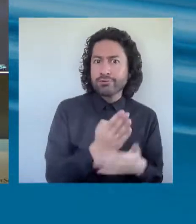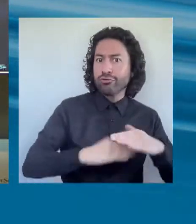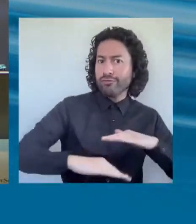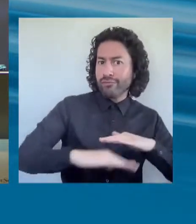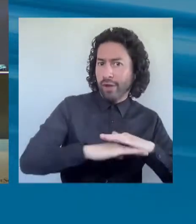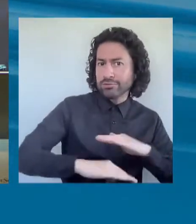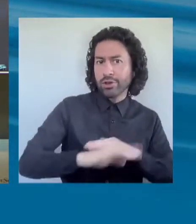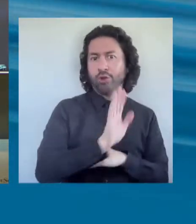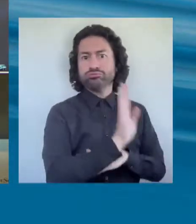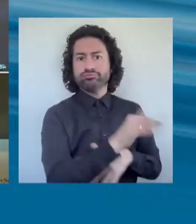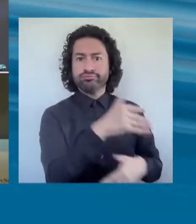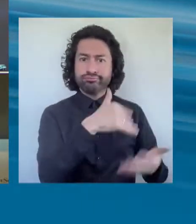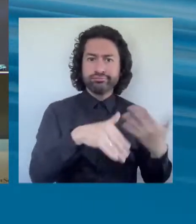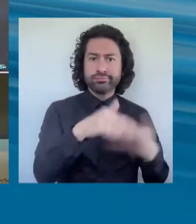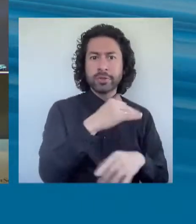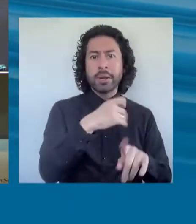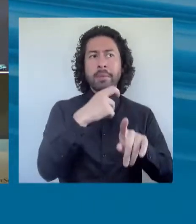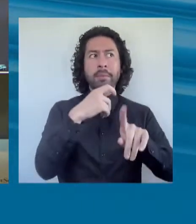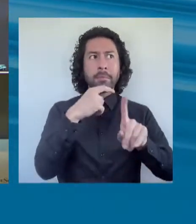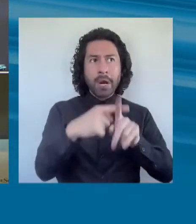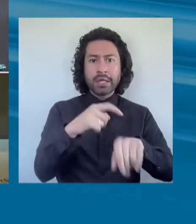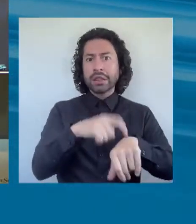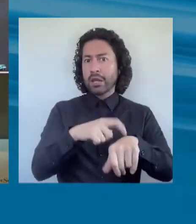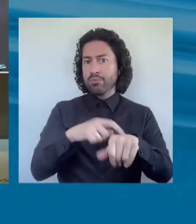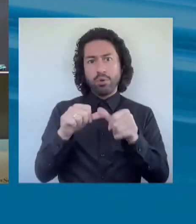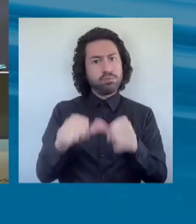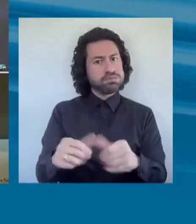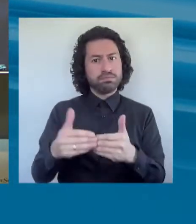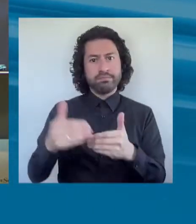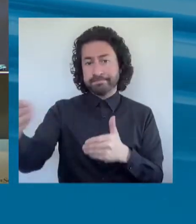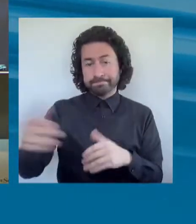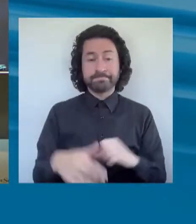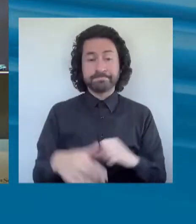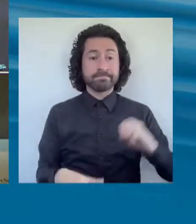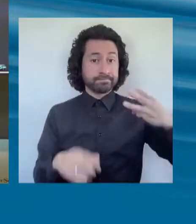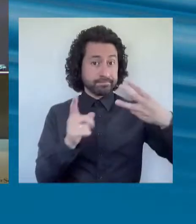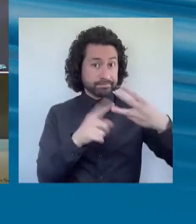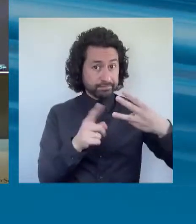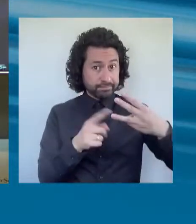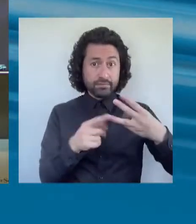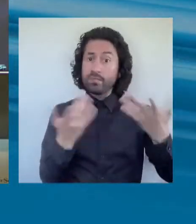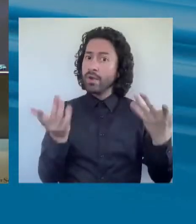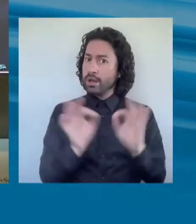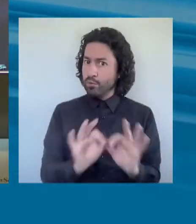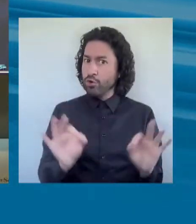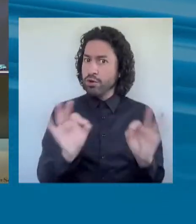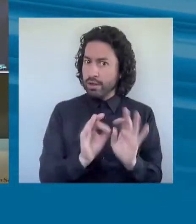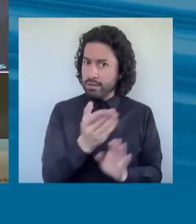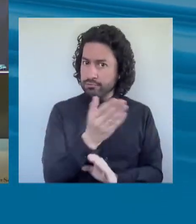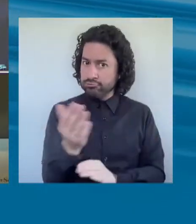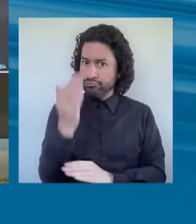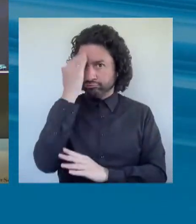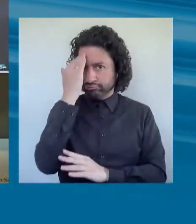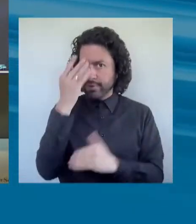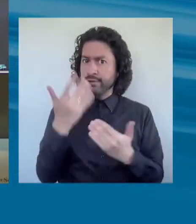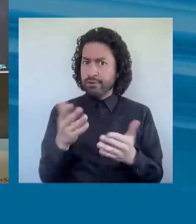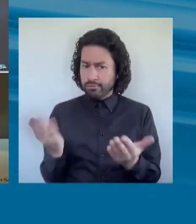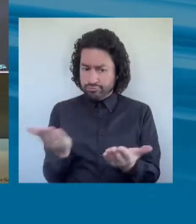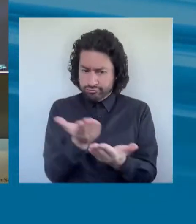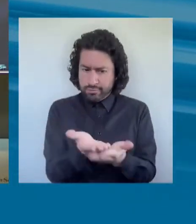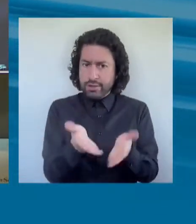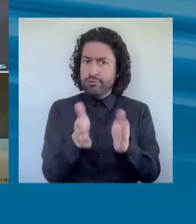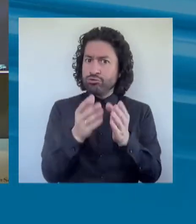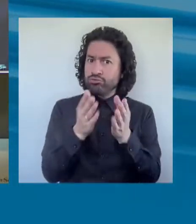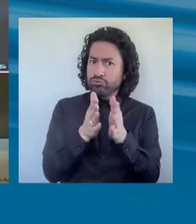people, nor does it foster its consolidation over time. Also, it is important to consider that the solutions